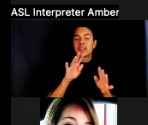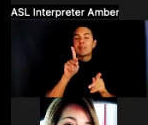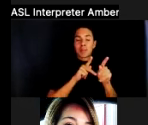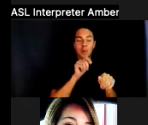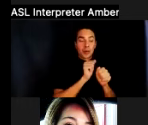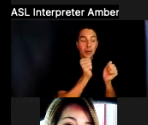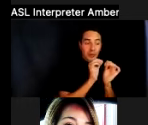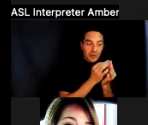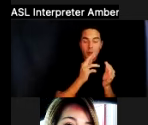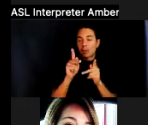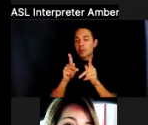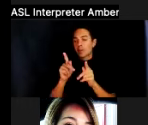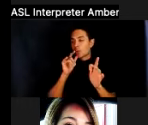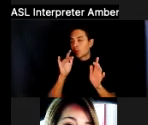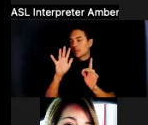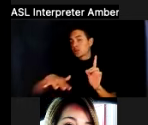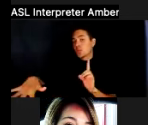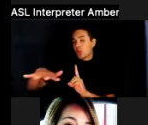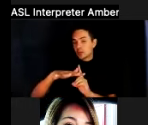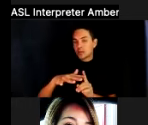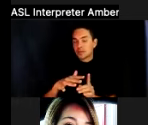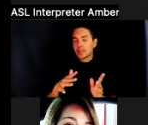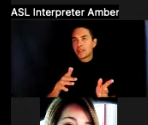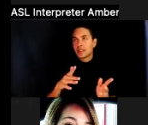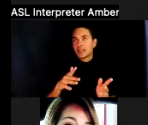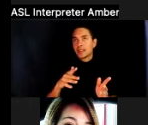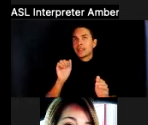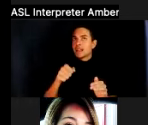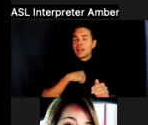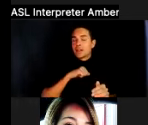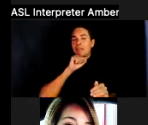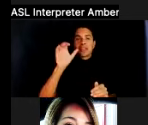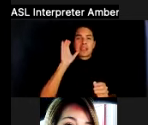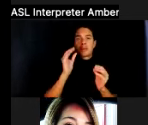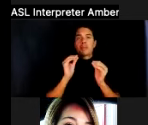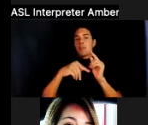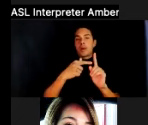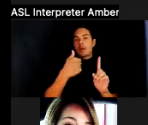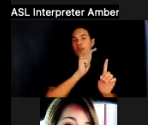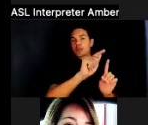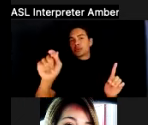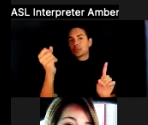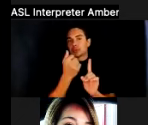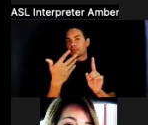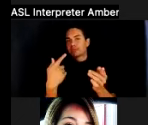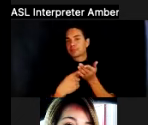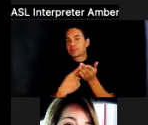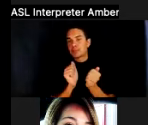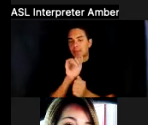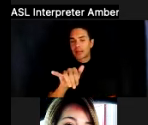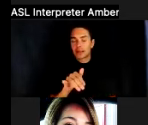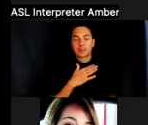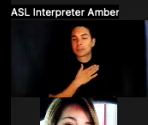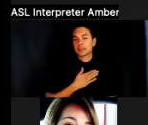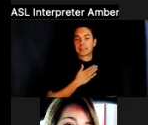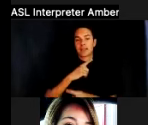depending on, you know, what they have. So yeah, I would love to hear a little bit more about what folks have to say about that too. So please